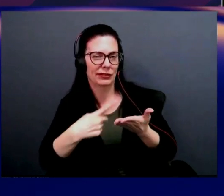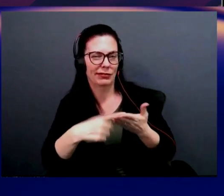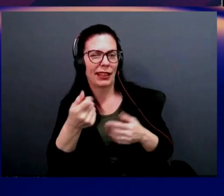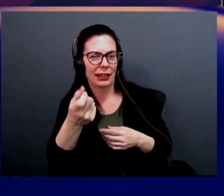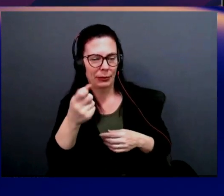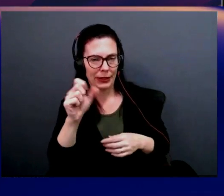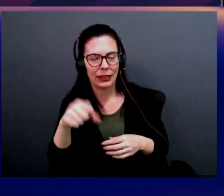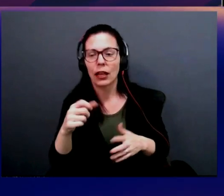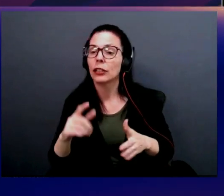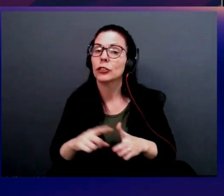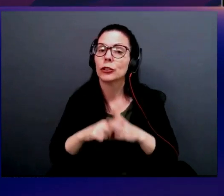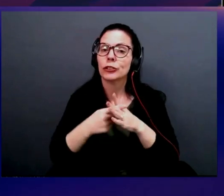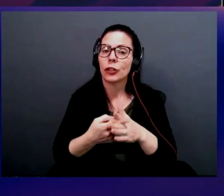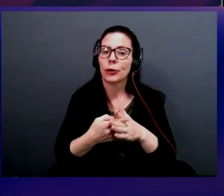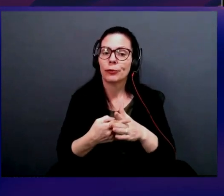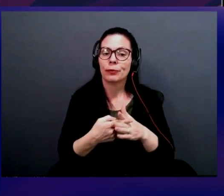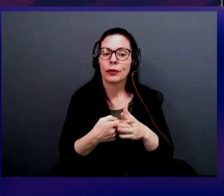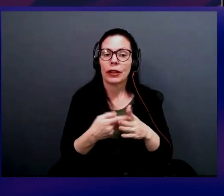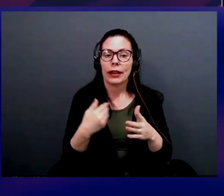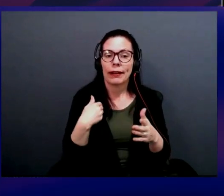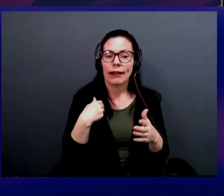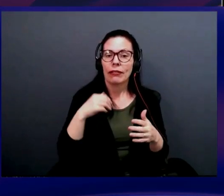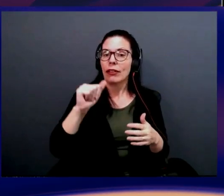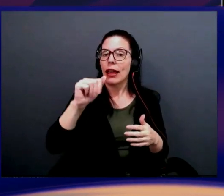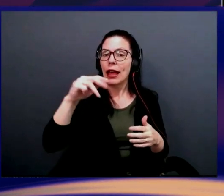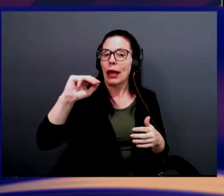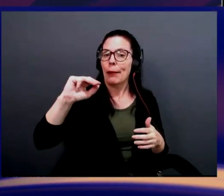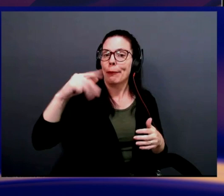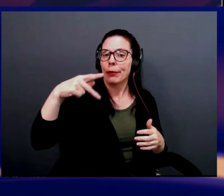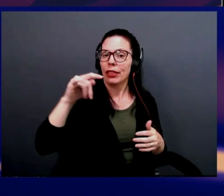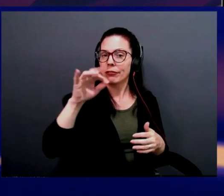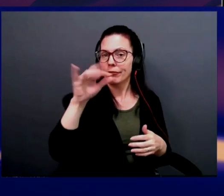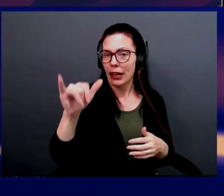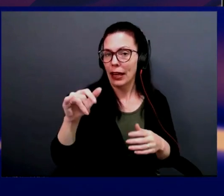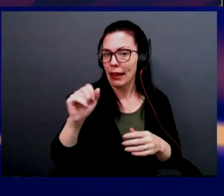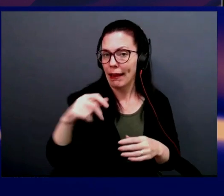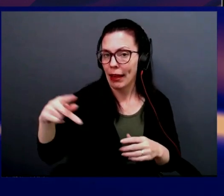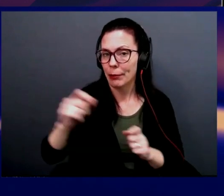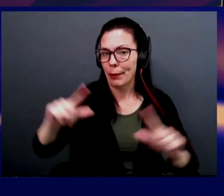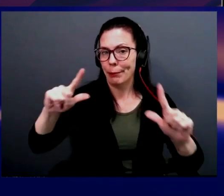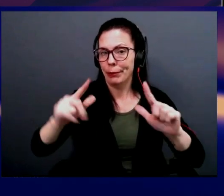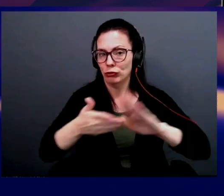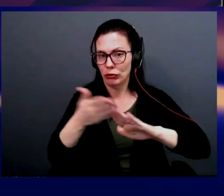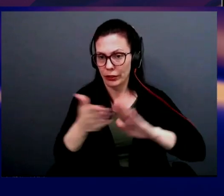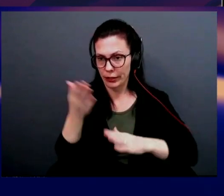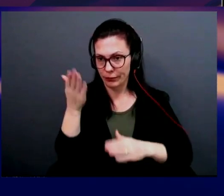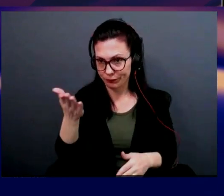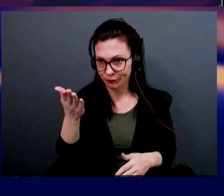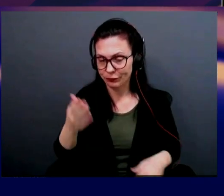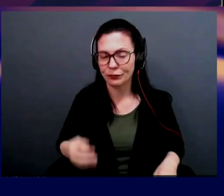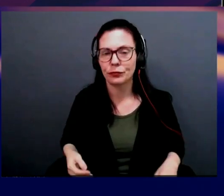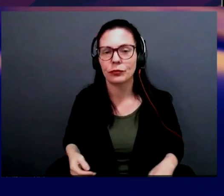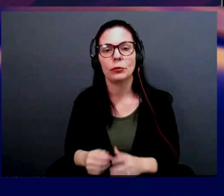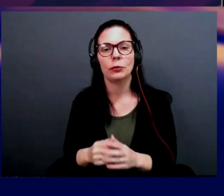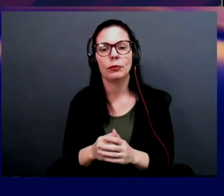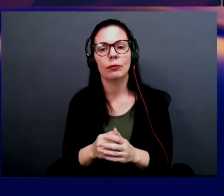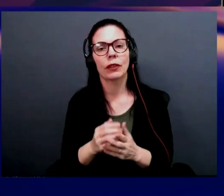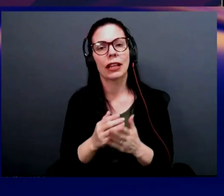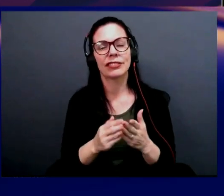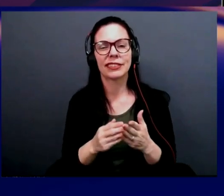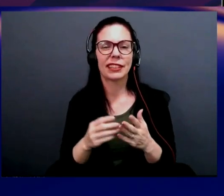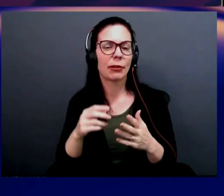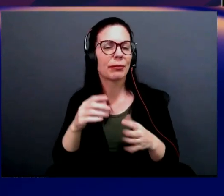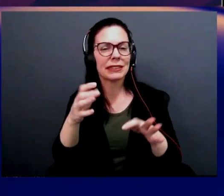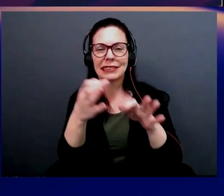get started, I have an Amplify application already up and running. I just have a very simple